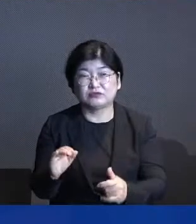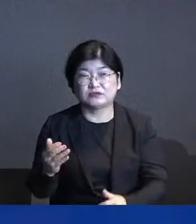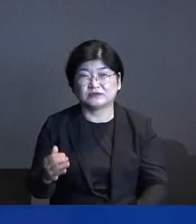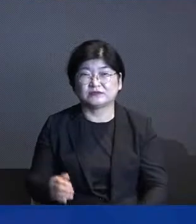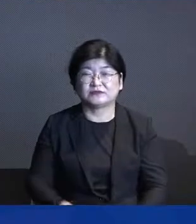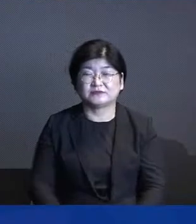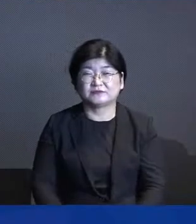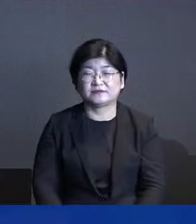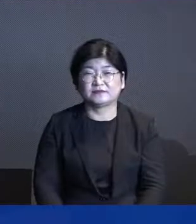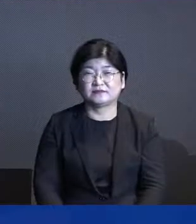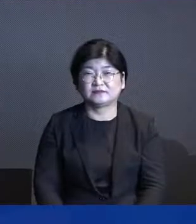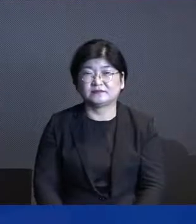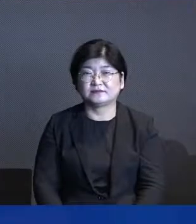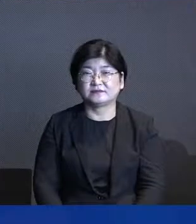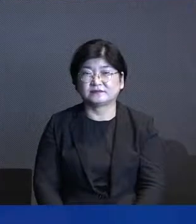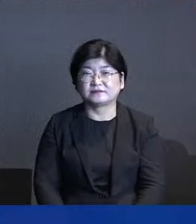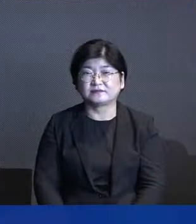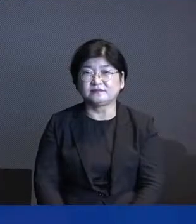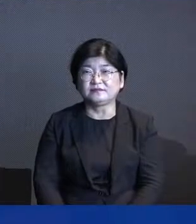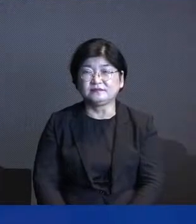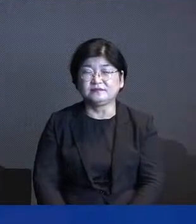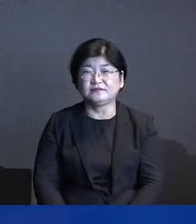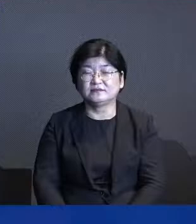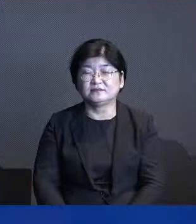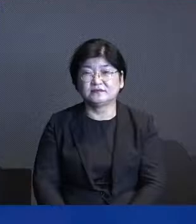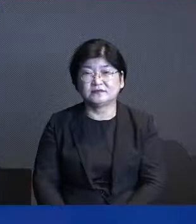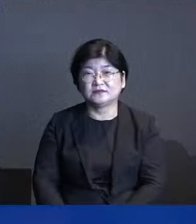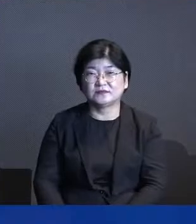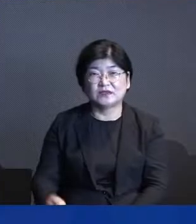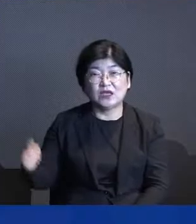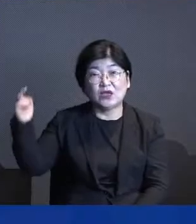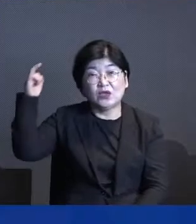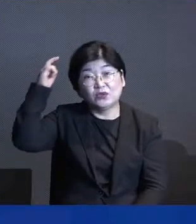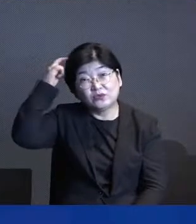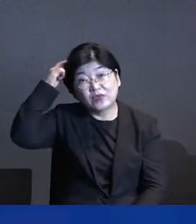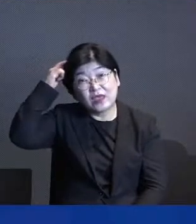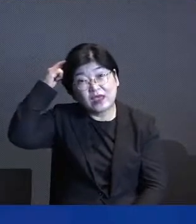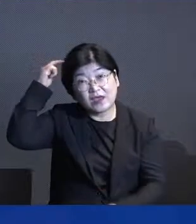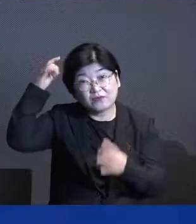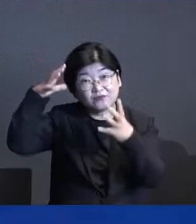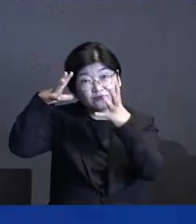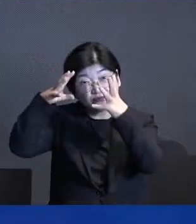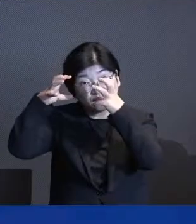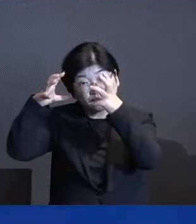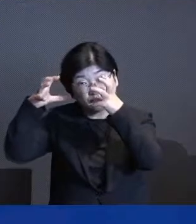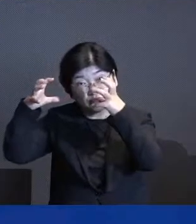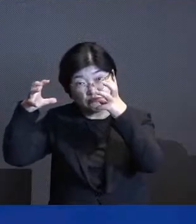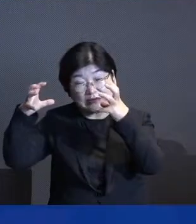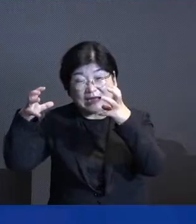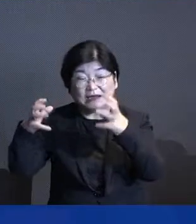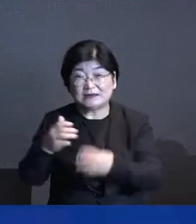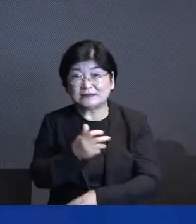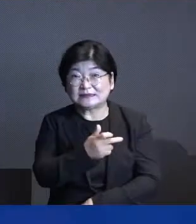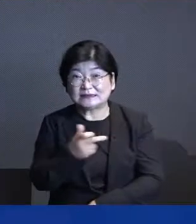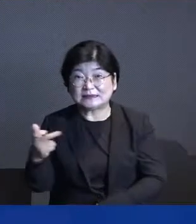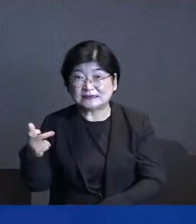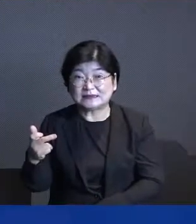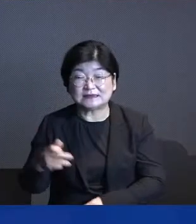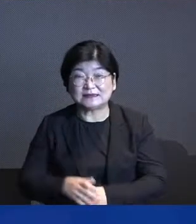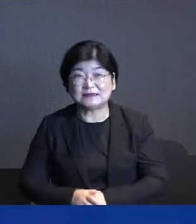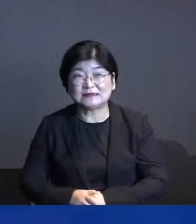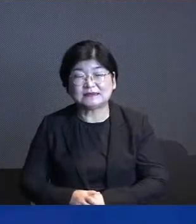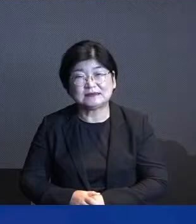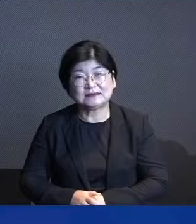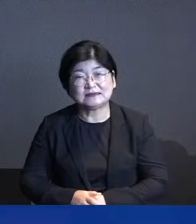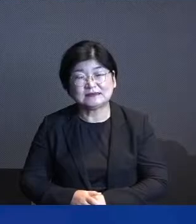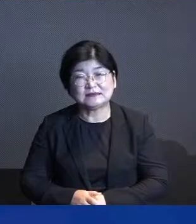Brain size reaches its maximum size at about 18 or 20 years